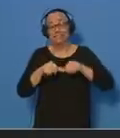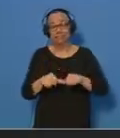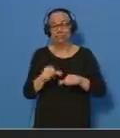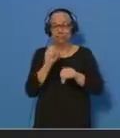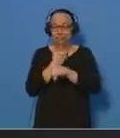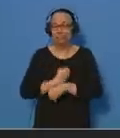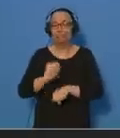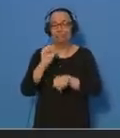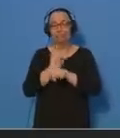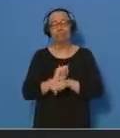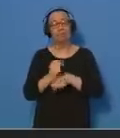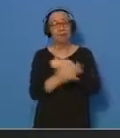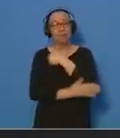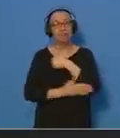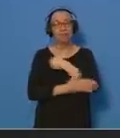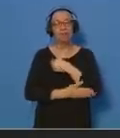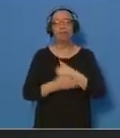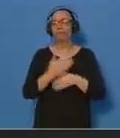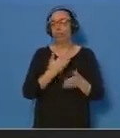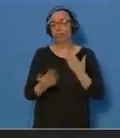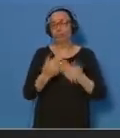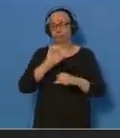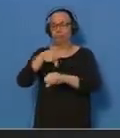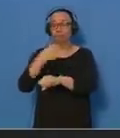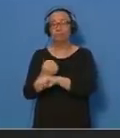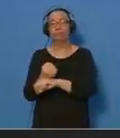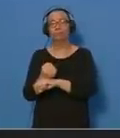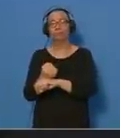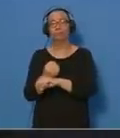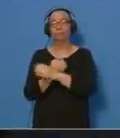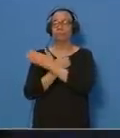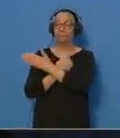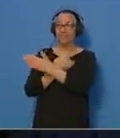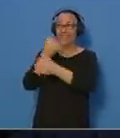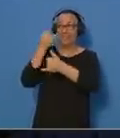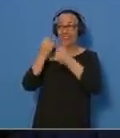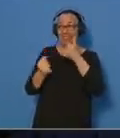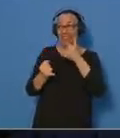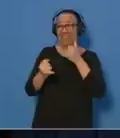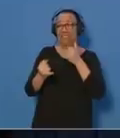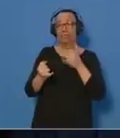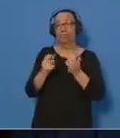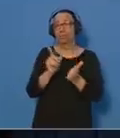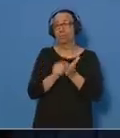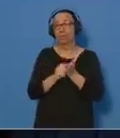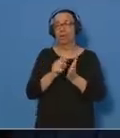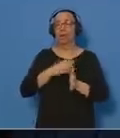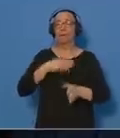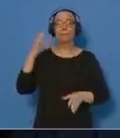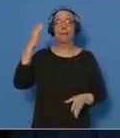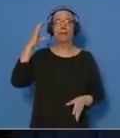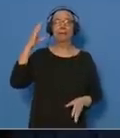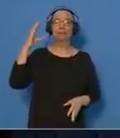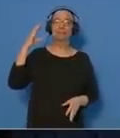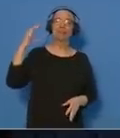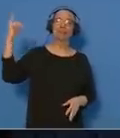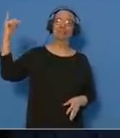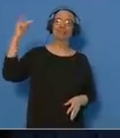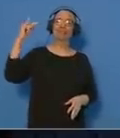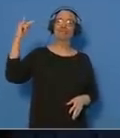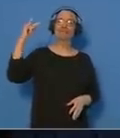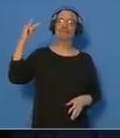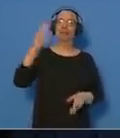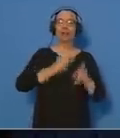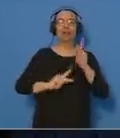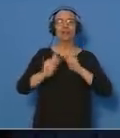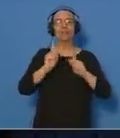though we are all sheltering in place. Just, I guess, a final bit of news, because my cousin's on the flight. The